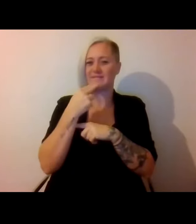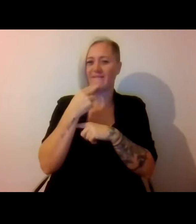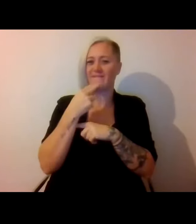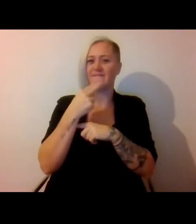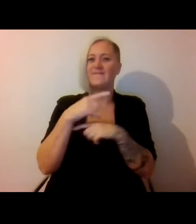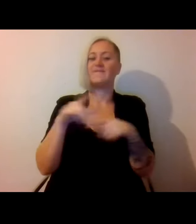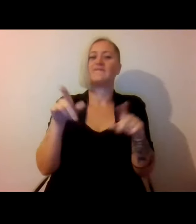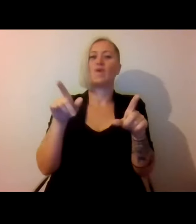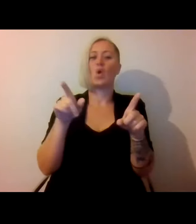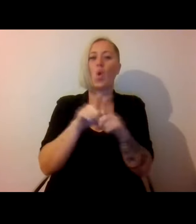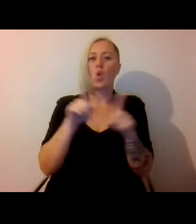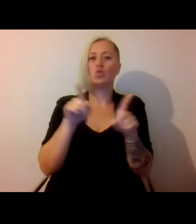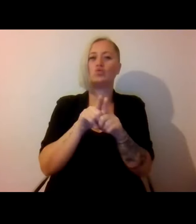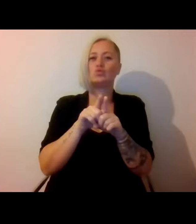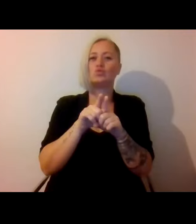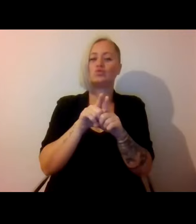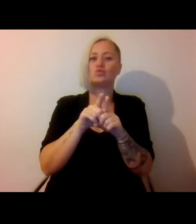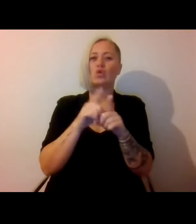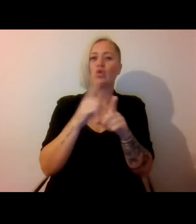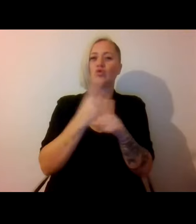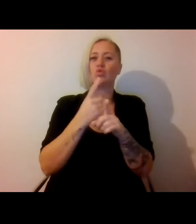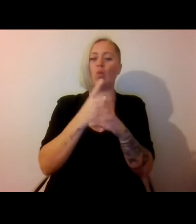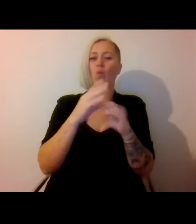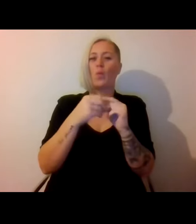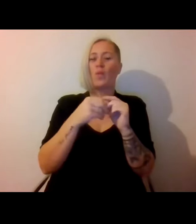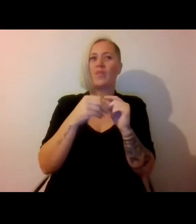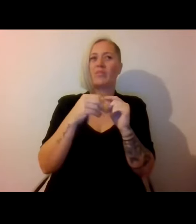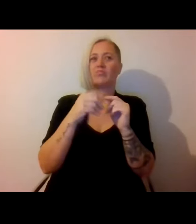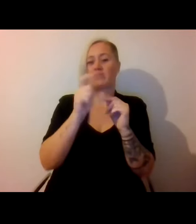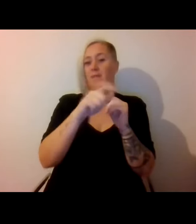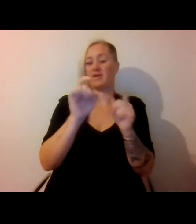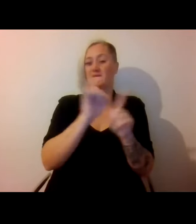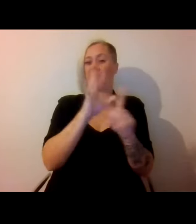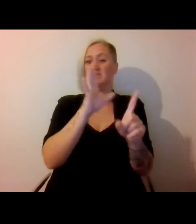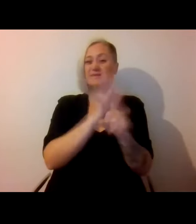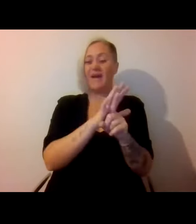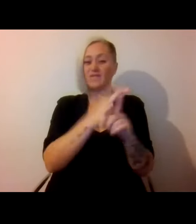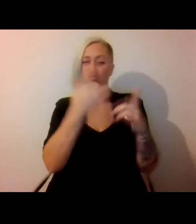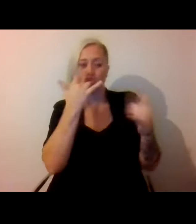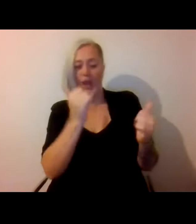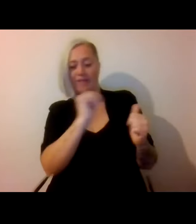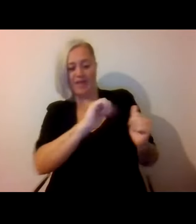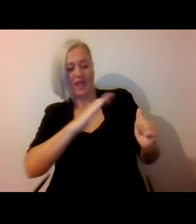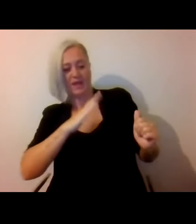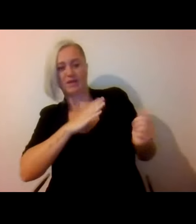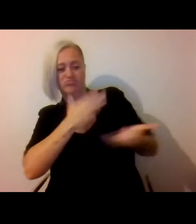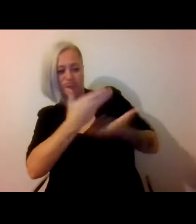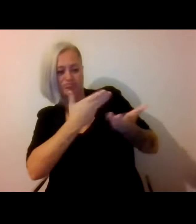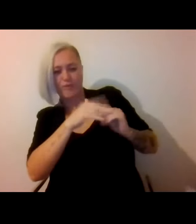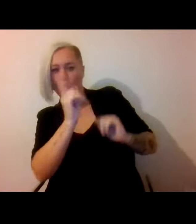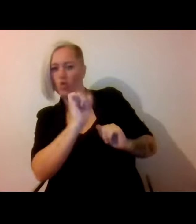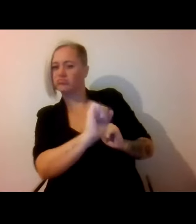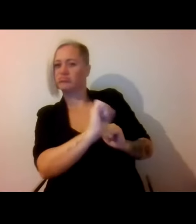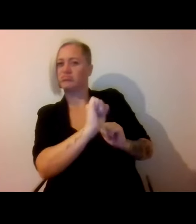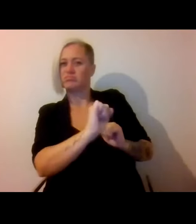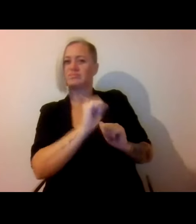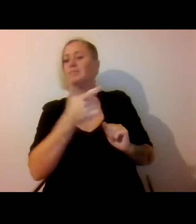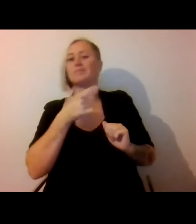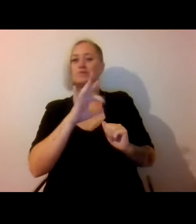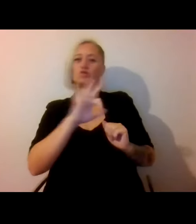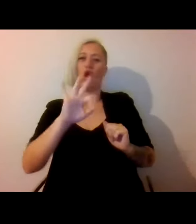patients themselves with an interpreter in place. Check their needs, because not everyone wants the